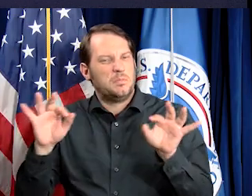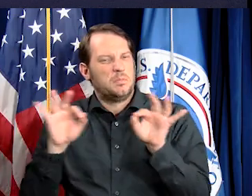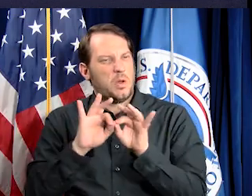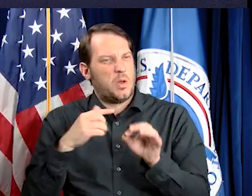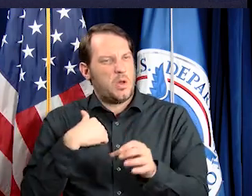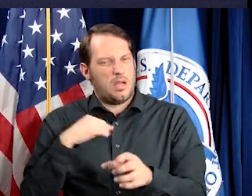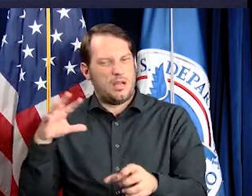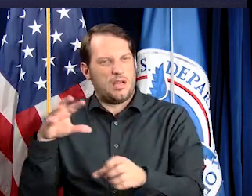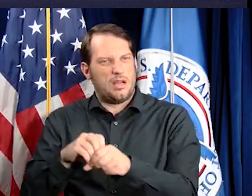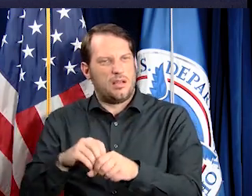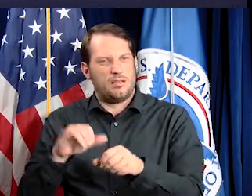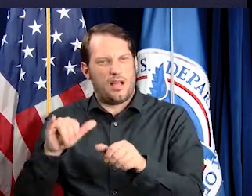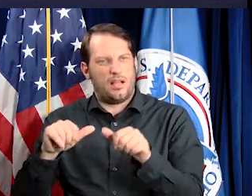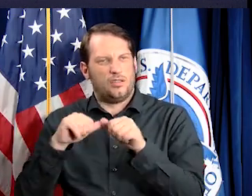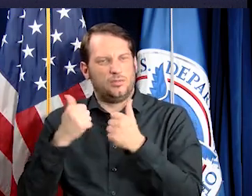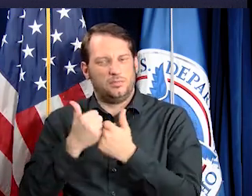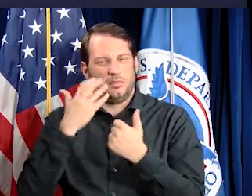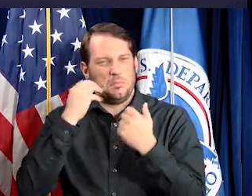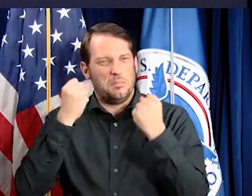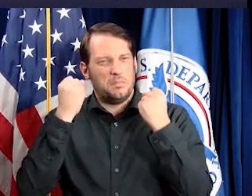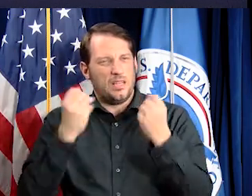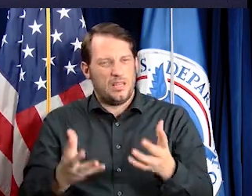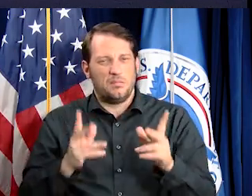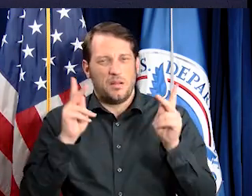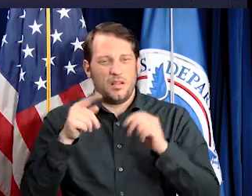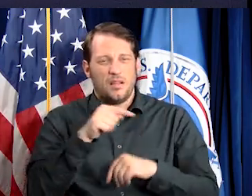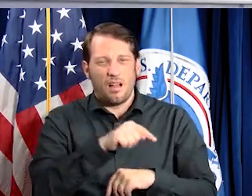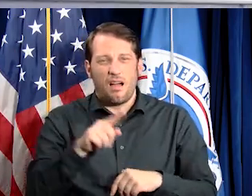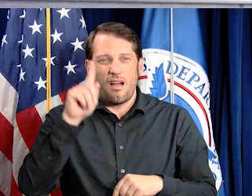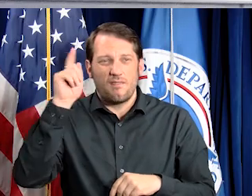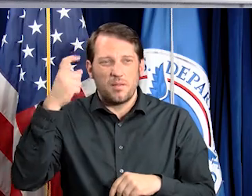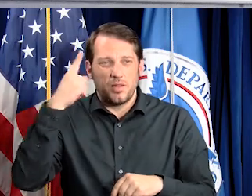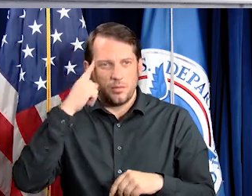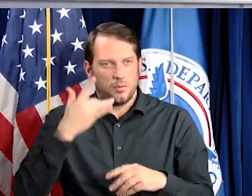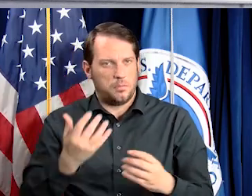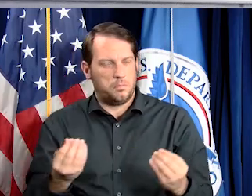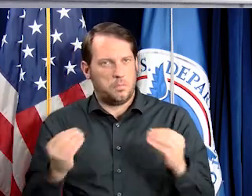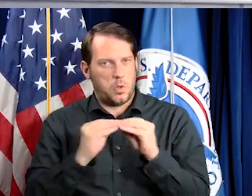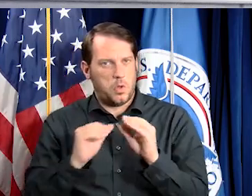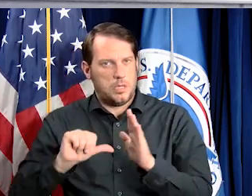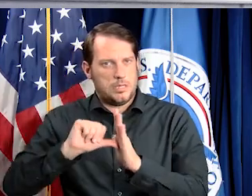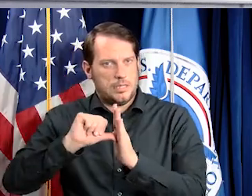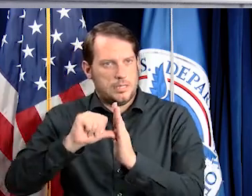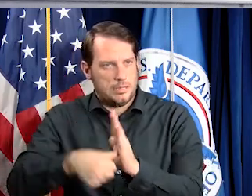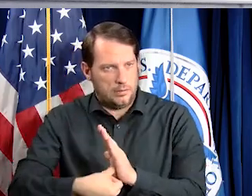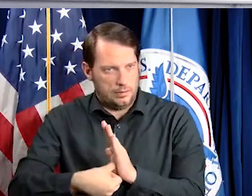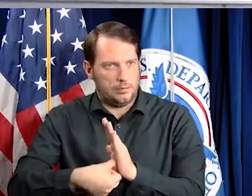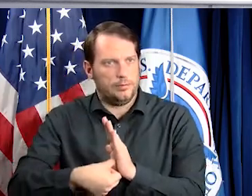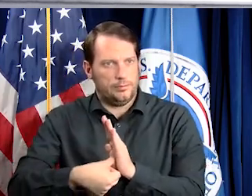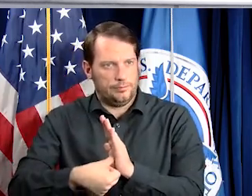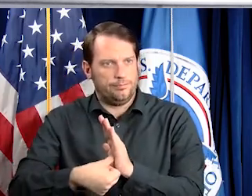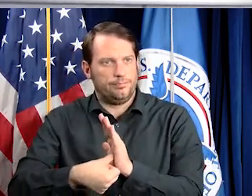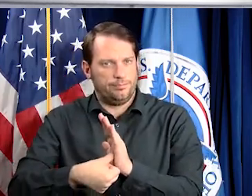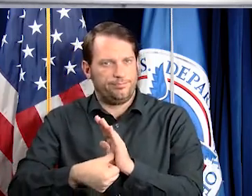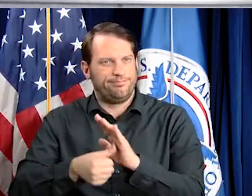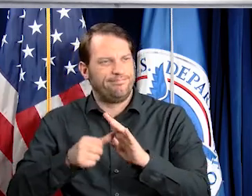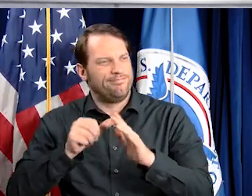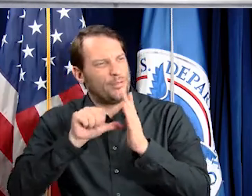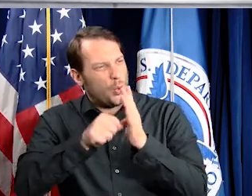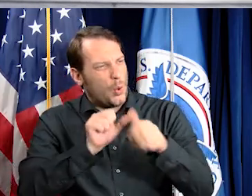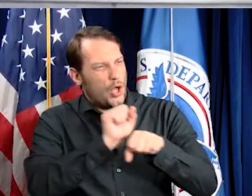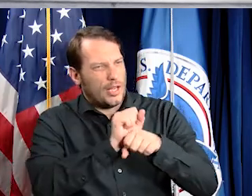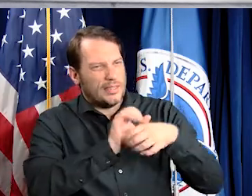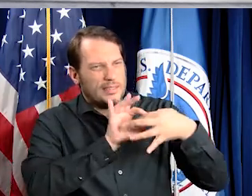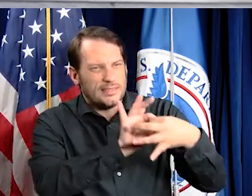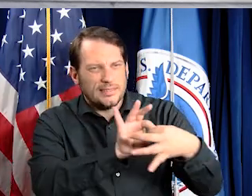these different folks from across the government, as well as including more of an emphasis on the NBOC, working with the private sector,